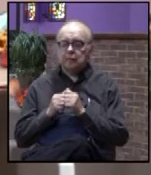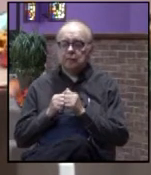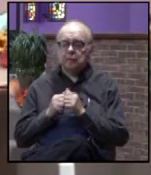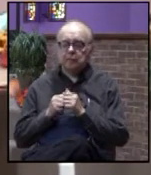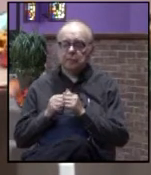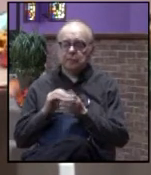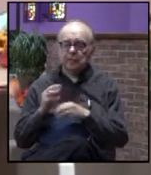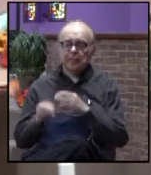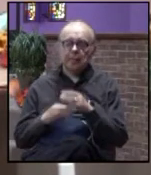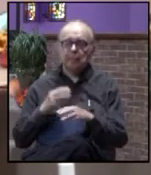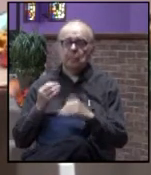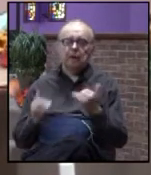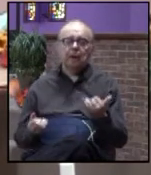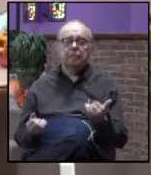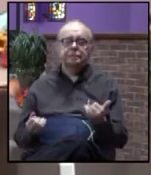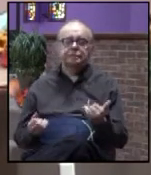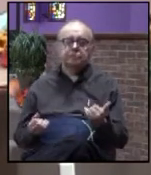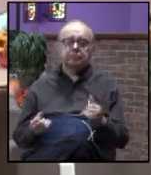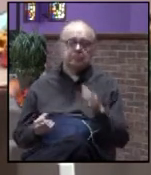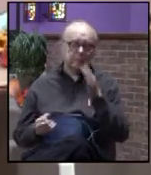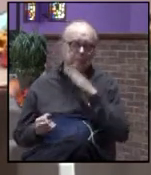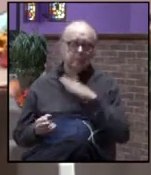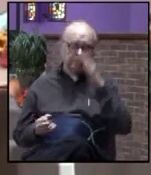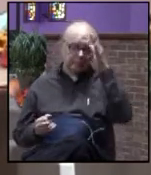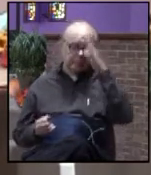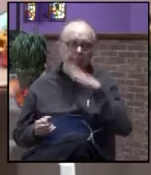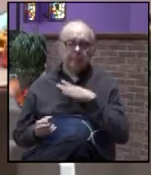This world today, ladies and gentlemen,